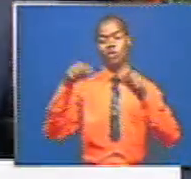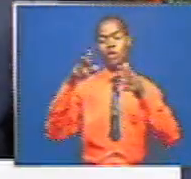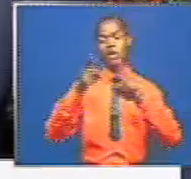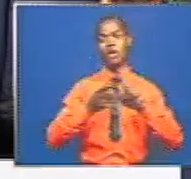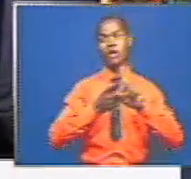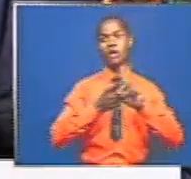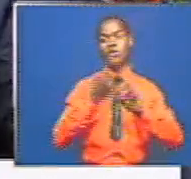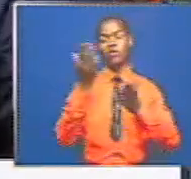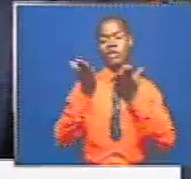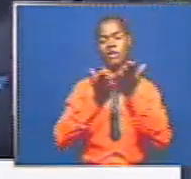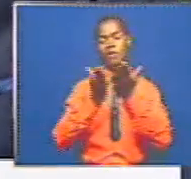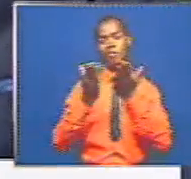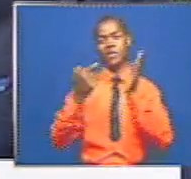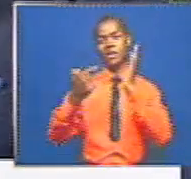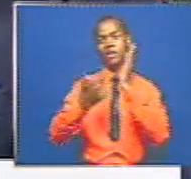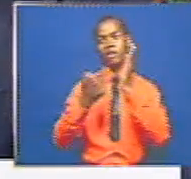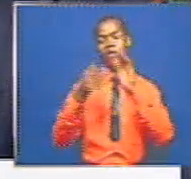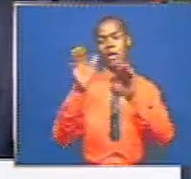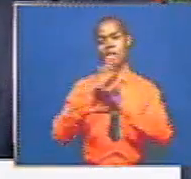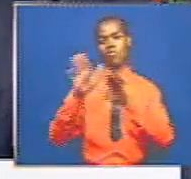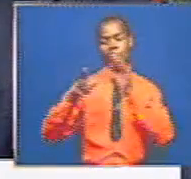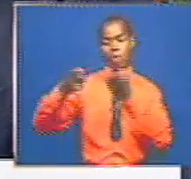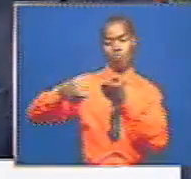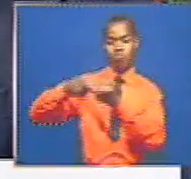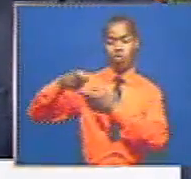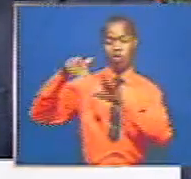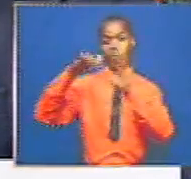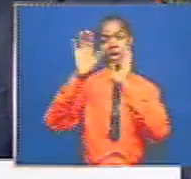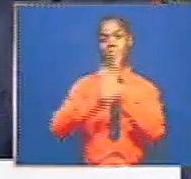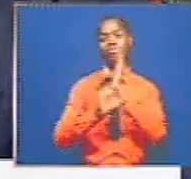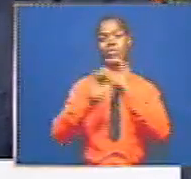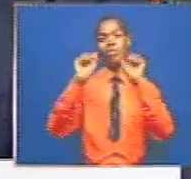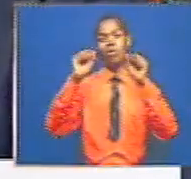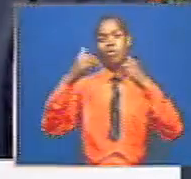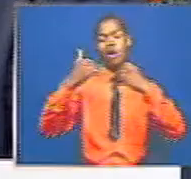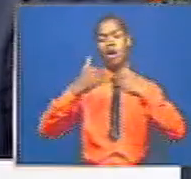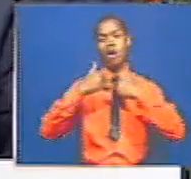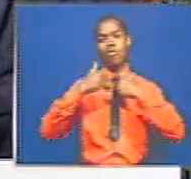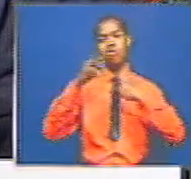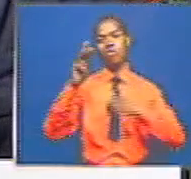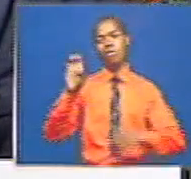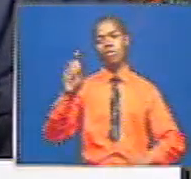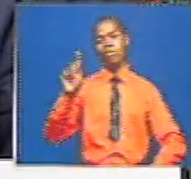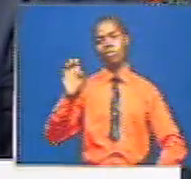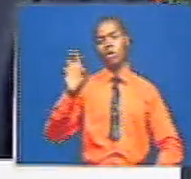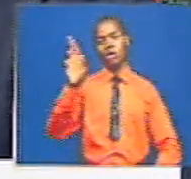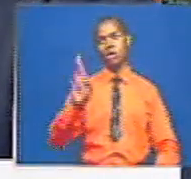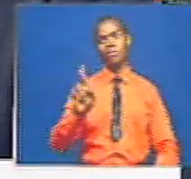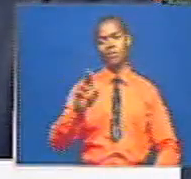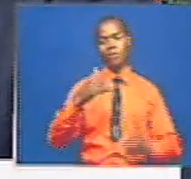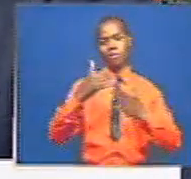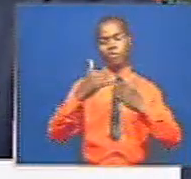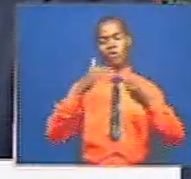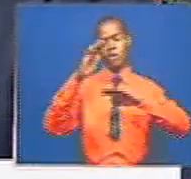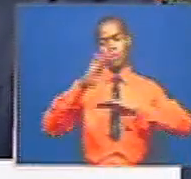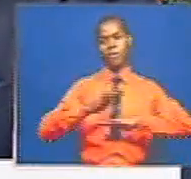to go digital. Mm-hmm. Every boho in this country will have a smart meter within right now. before I retire. Mm-hmm.